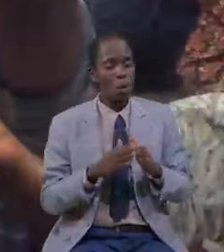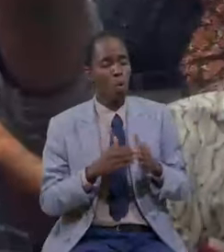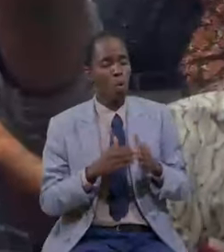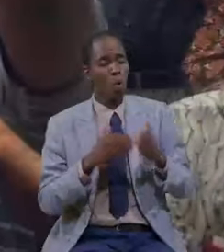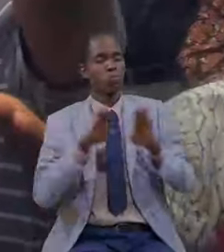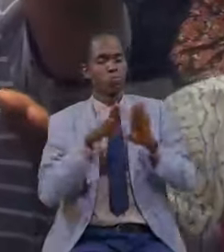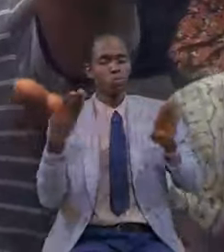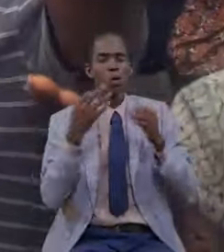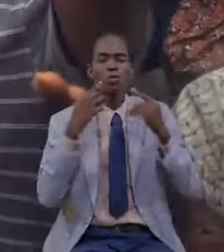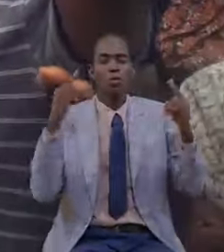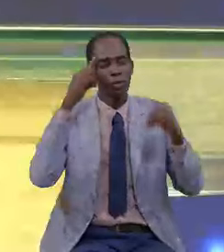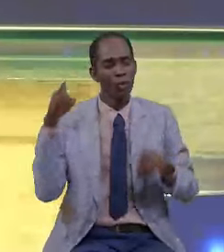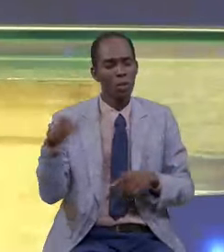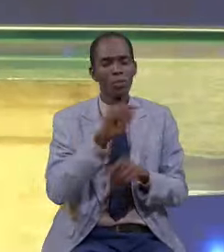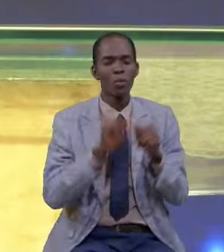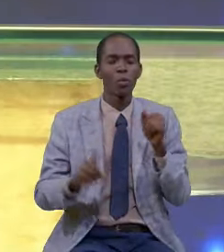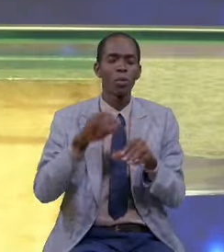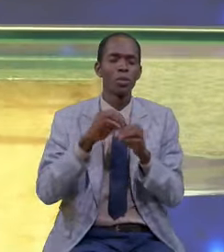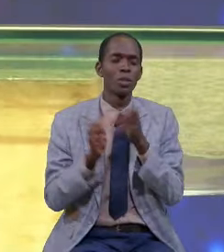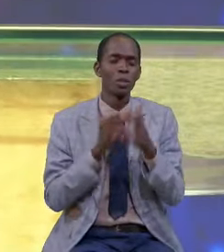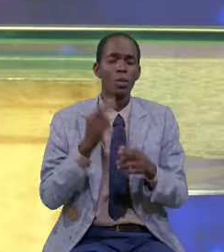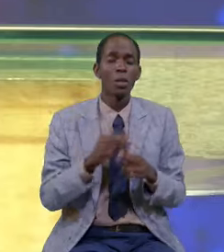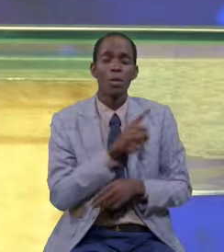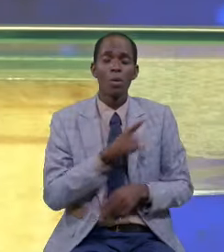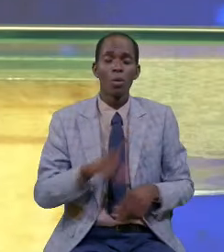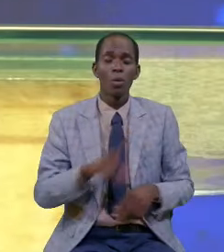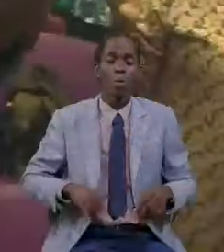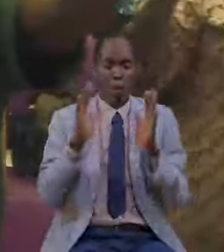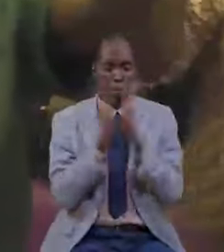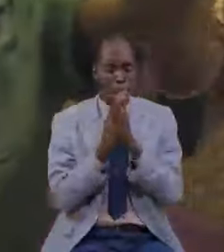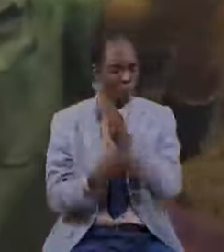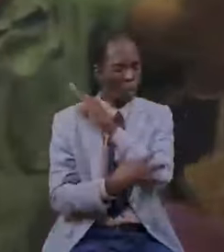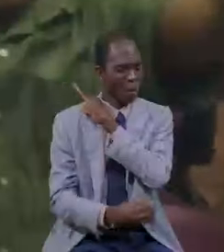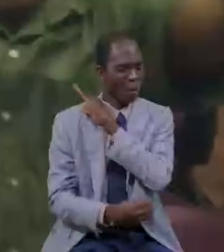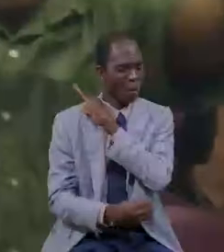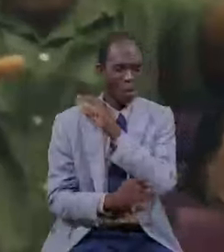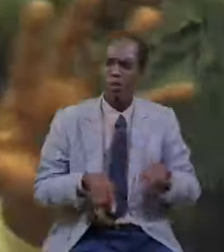everyone. Lord, I pray poverty to go,